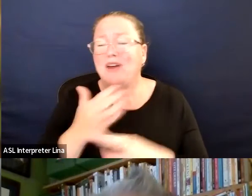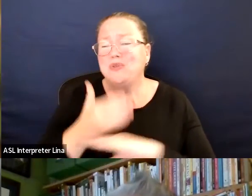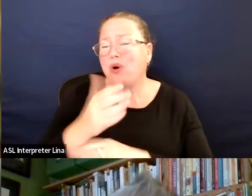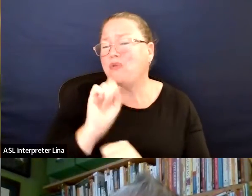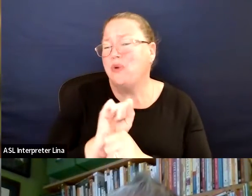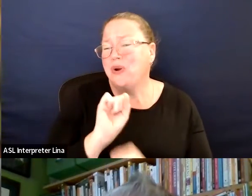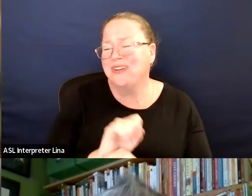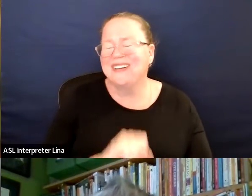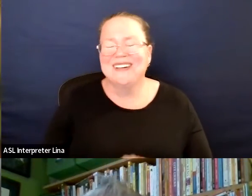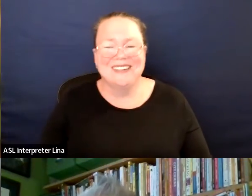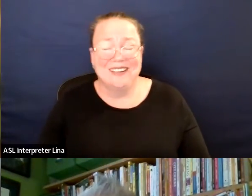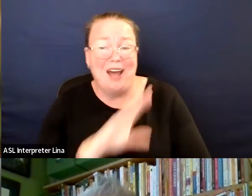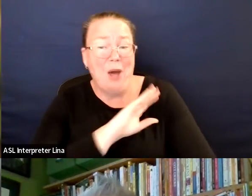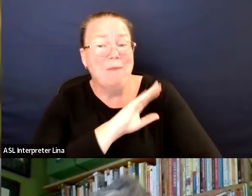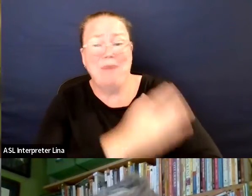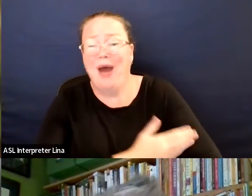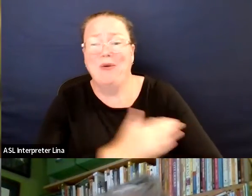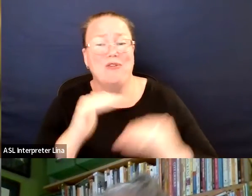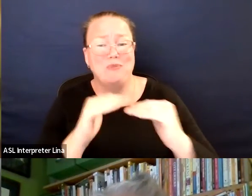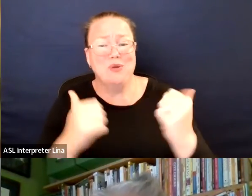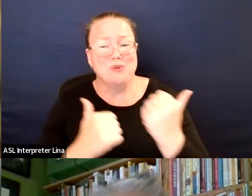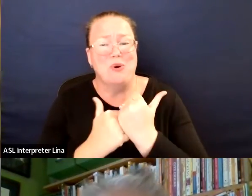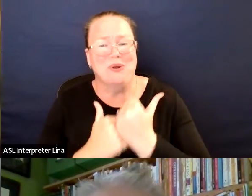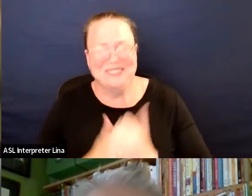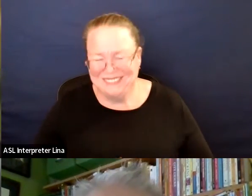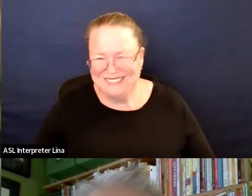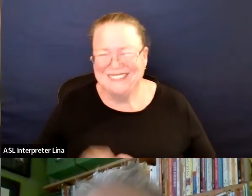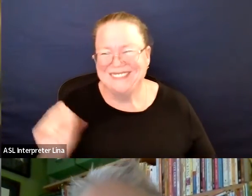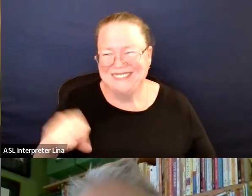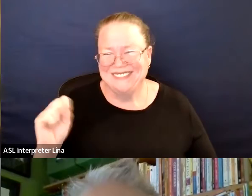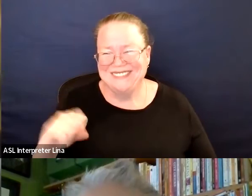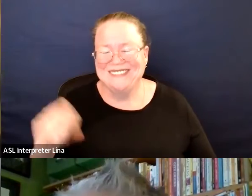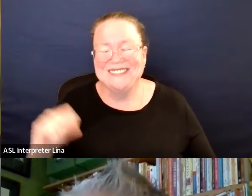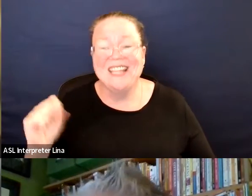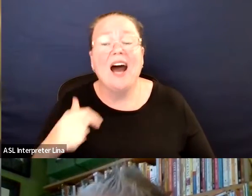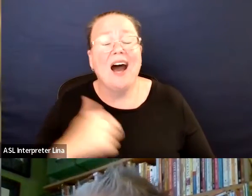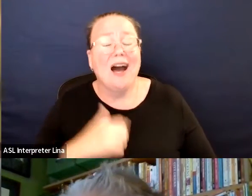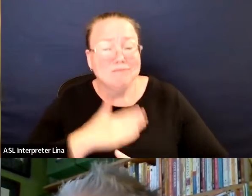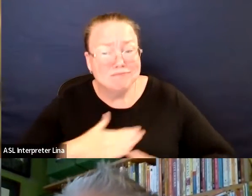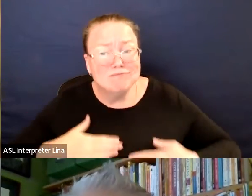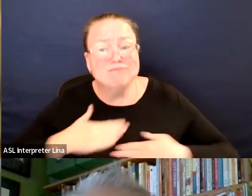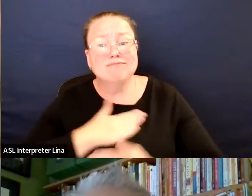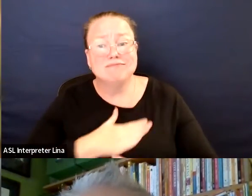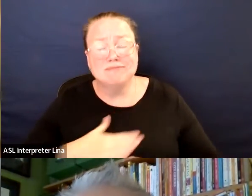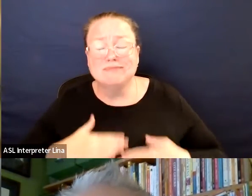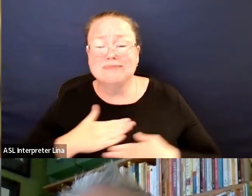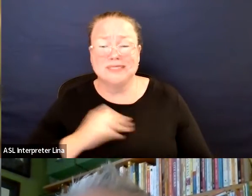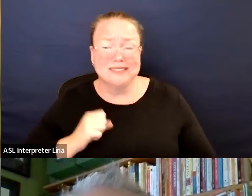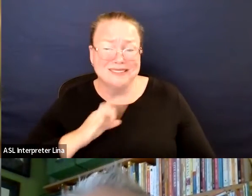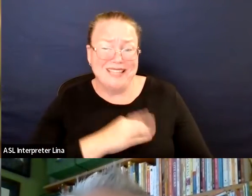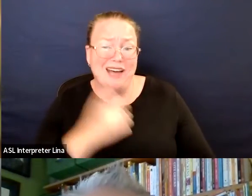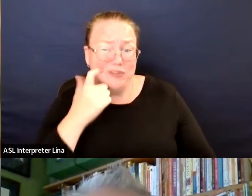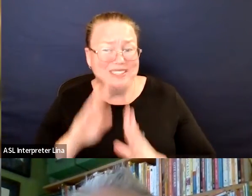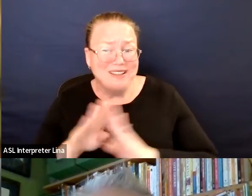And No, the power of peer support. Yes. I really enjoy the stuff that the staff have recently